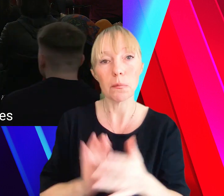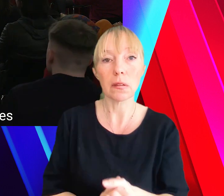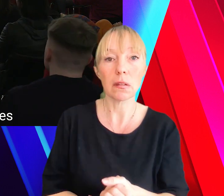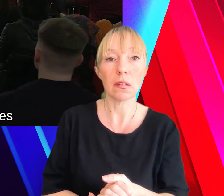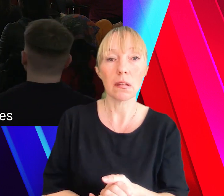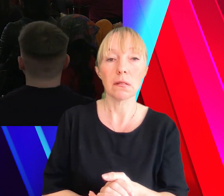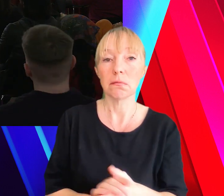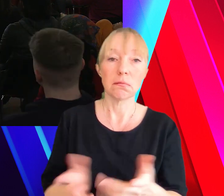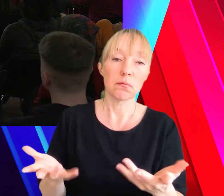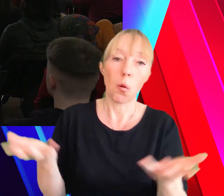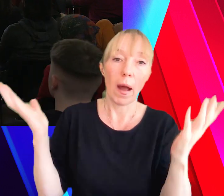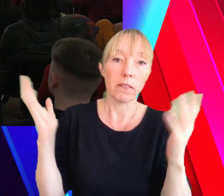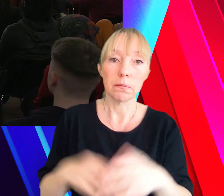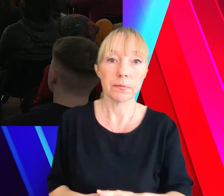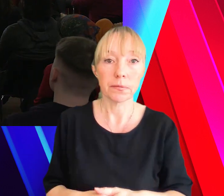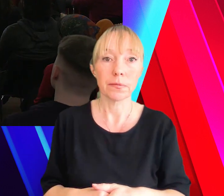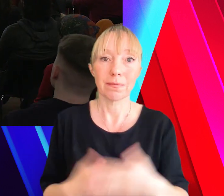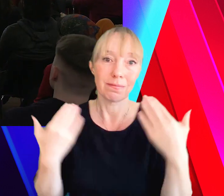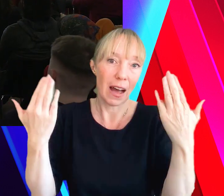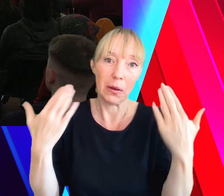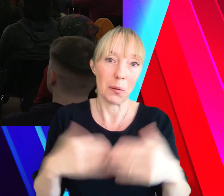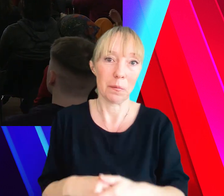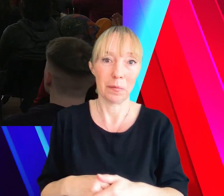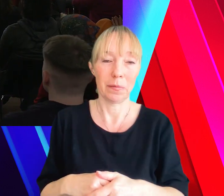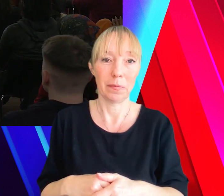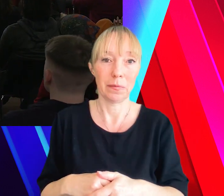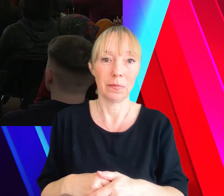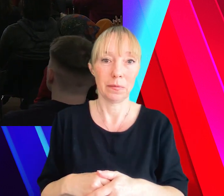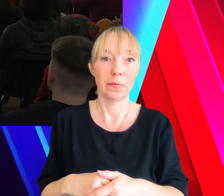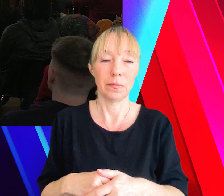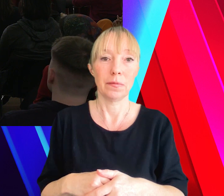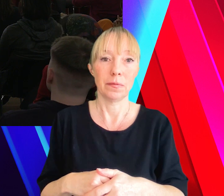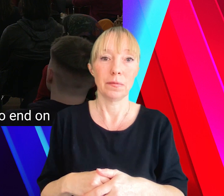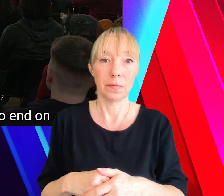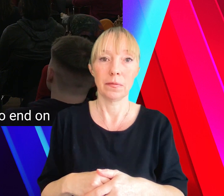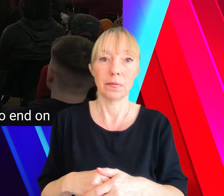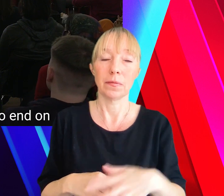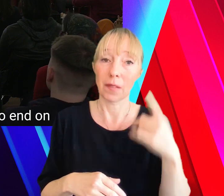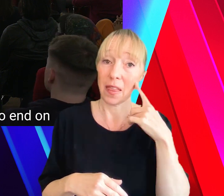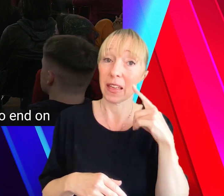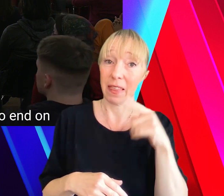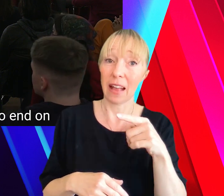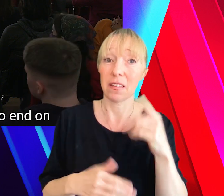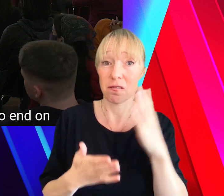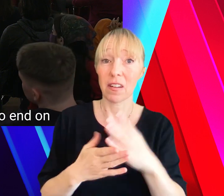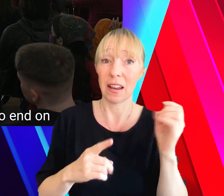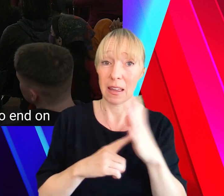music sometimes, and whatever, but I don't know. I think that's